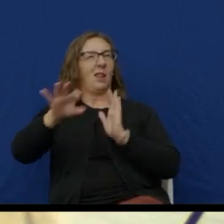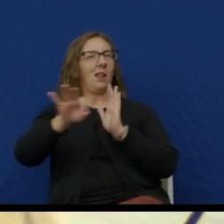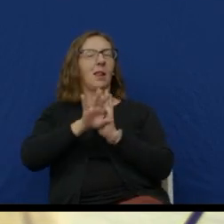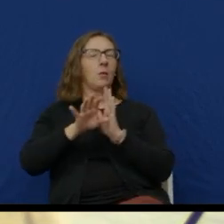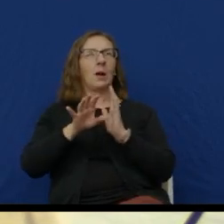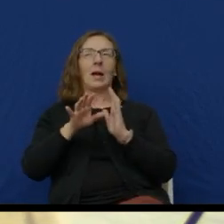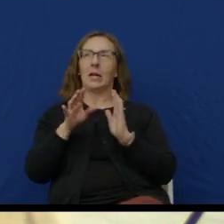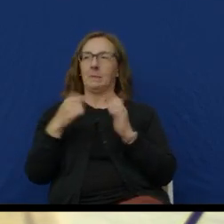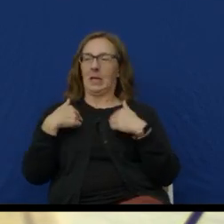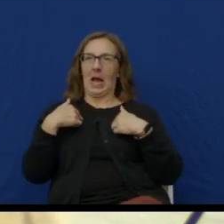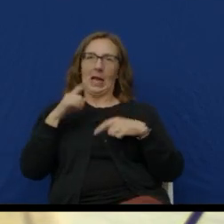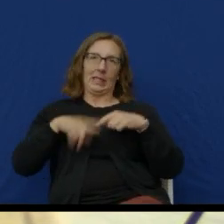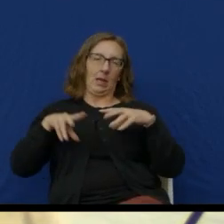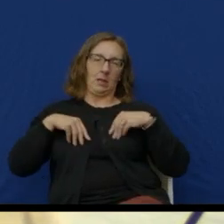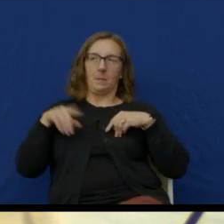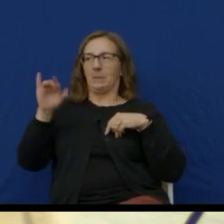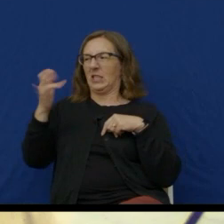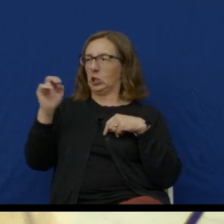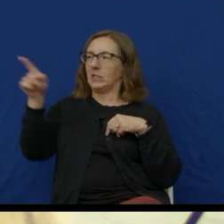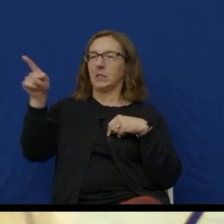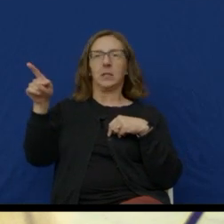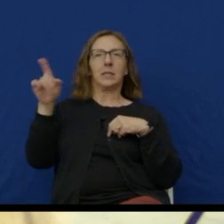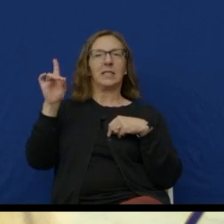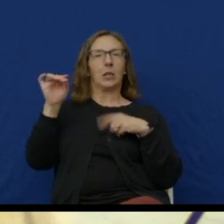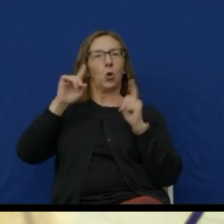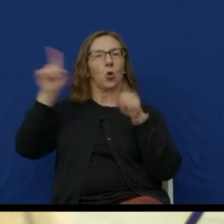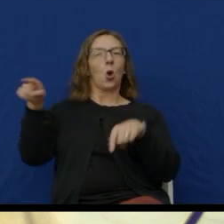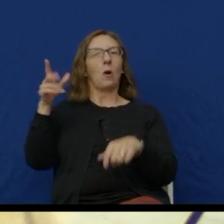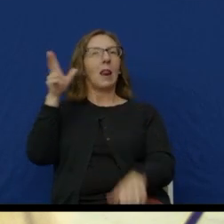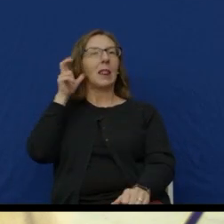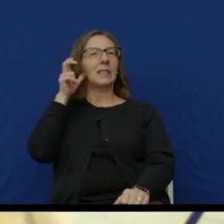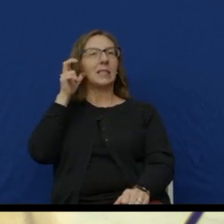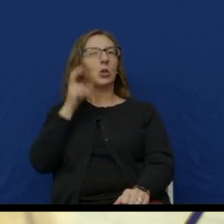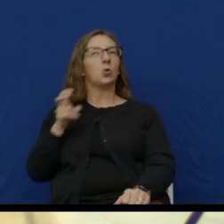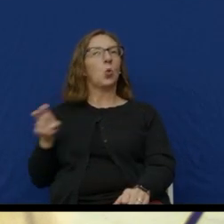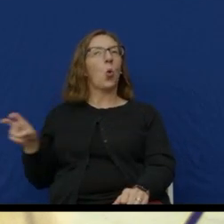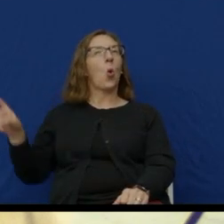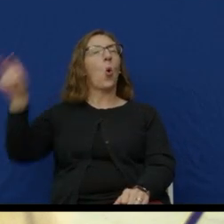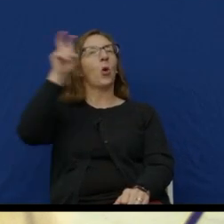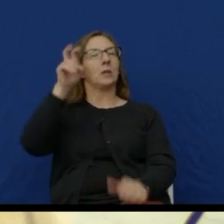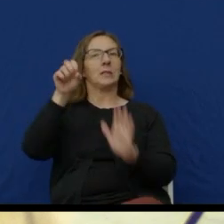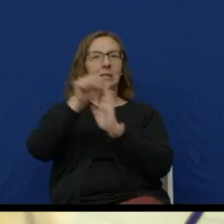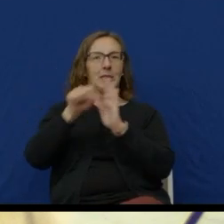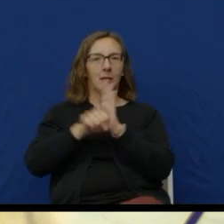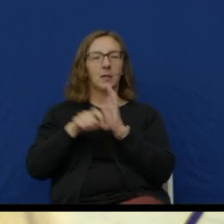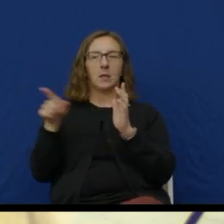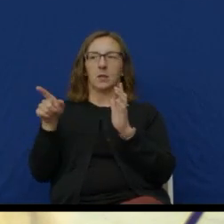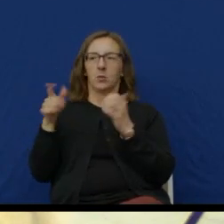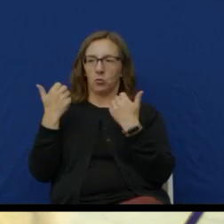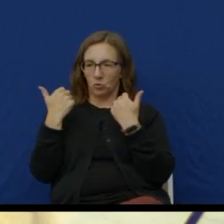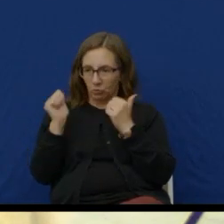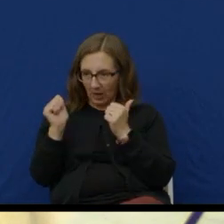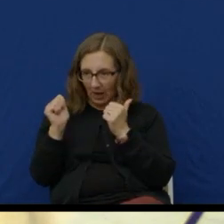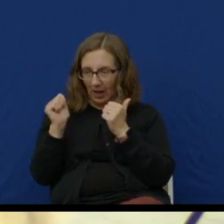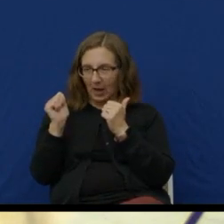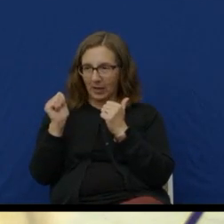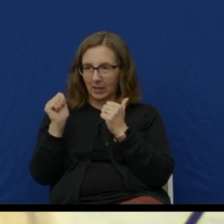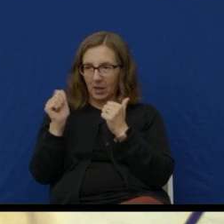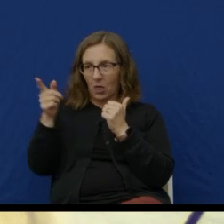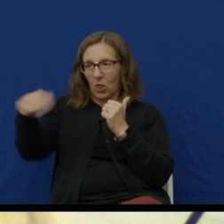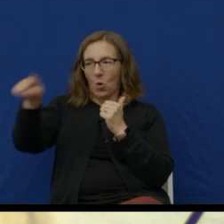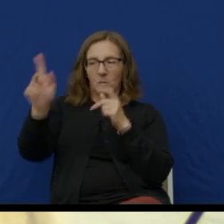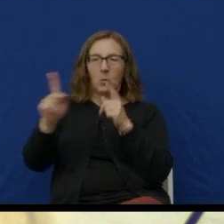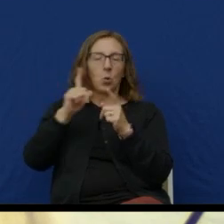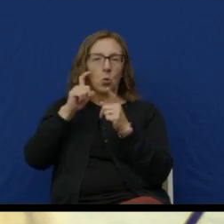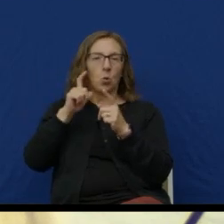to do, I can't own this, through the listening tour was to center the voices of folks that usually weren't centered voices.